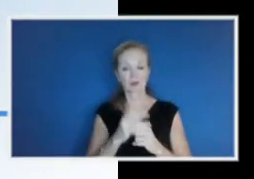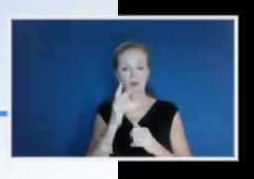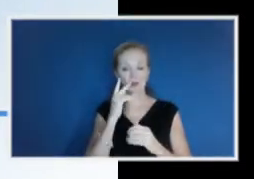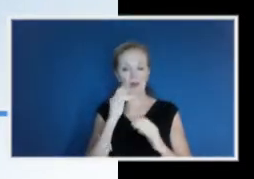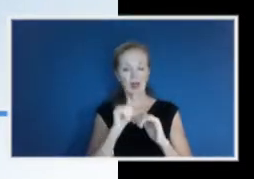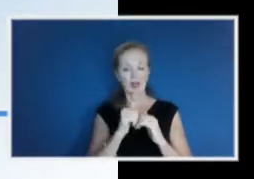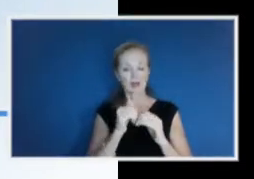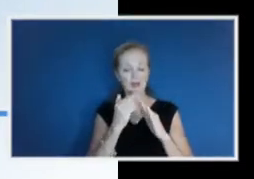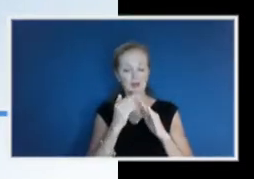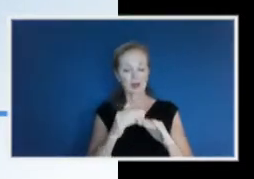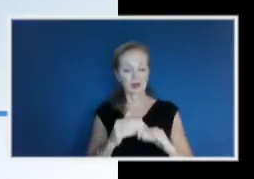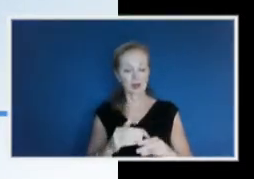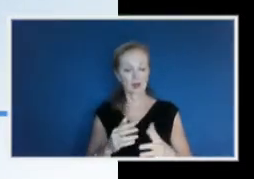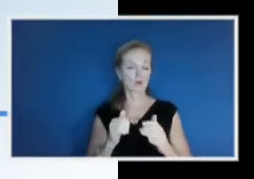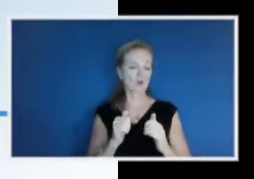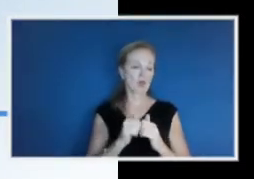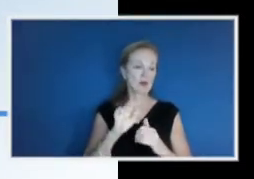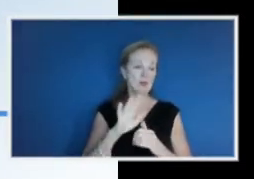out, with about